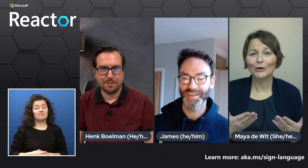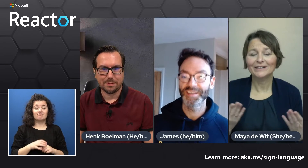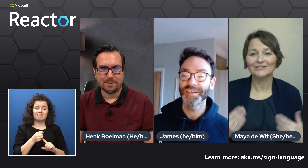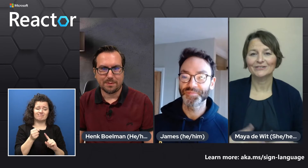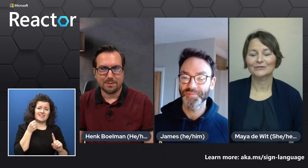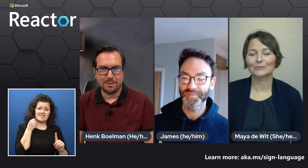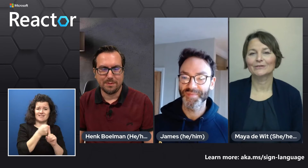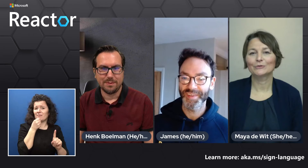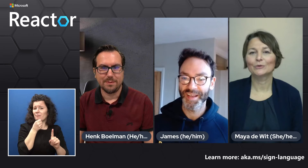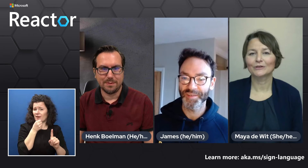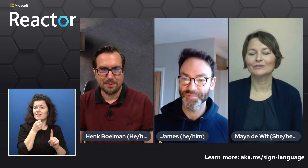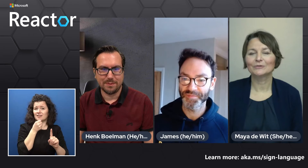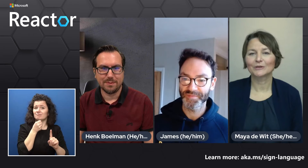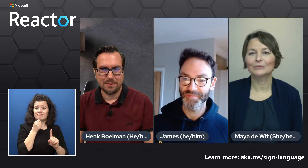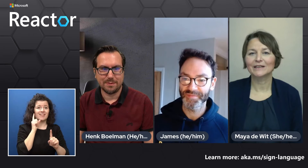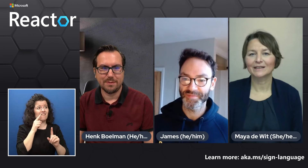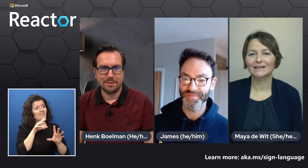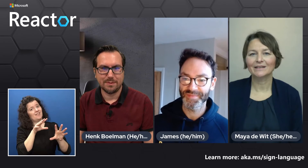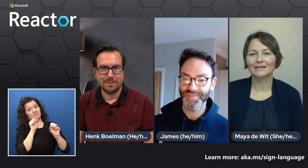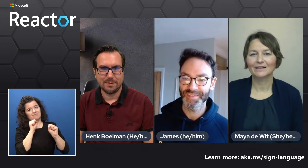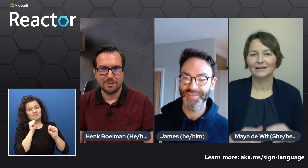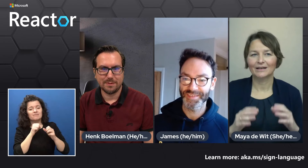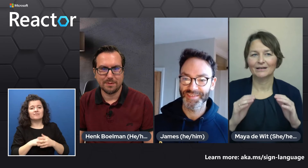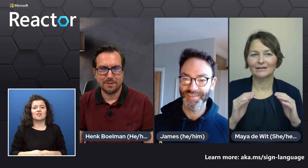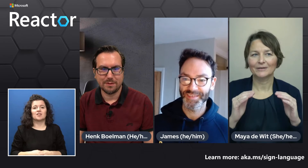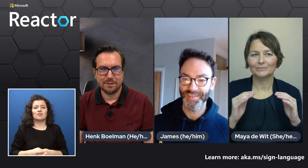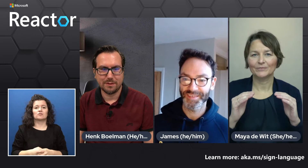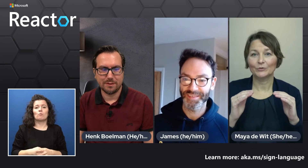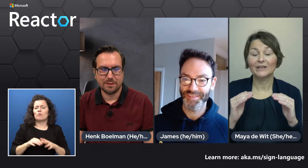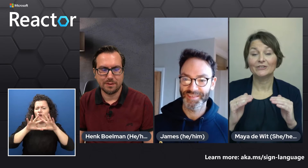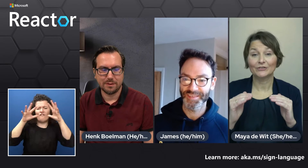best practices around the world, but really